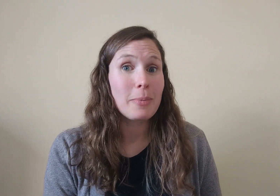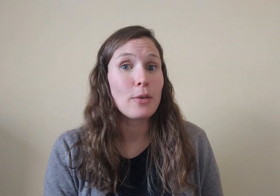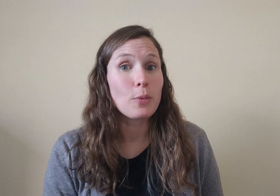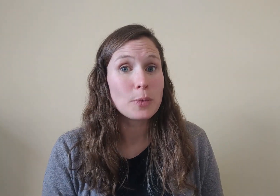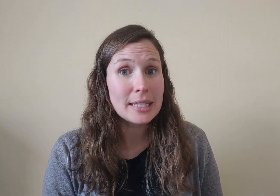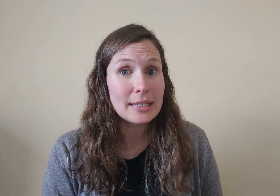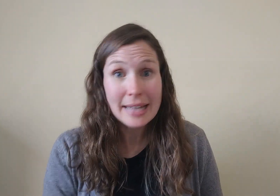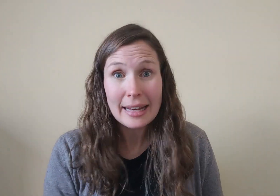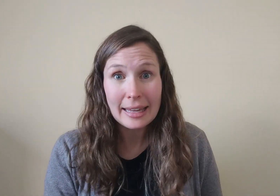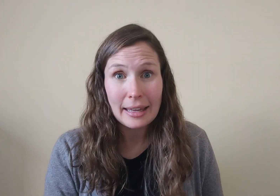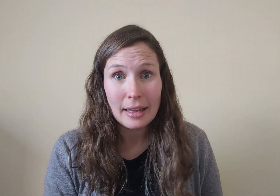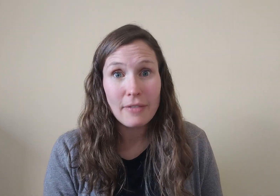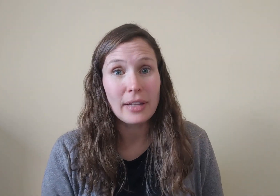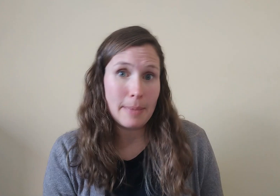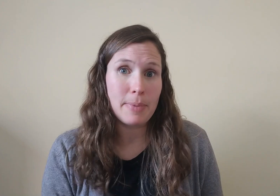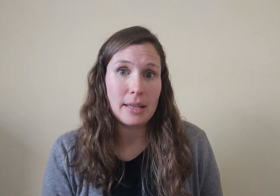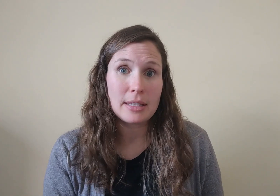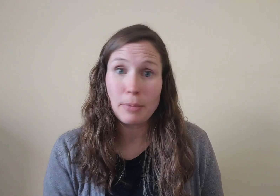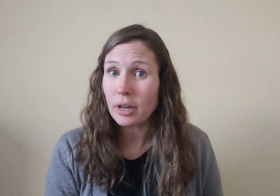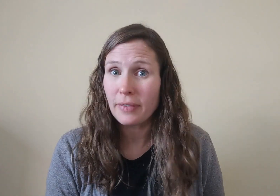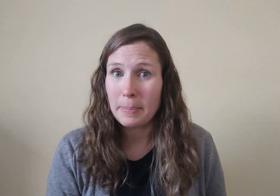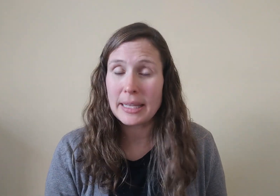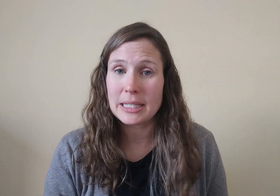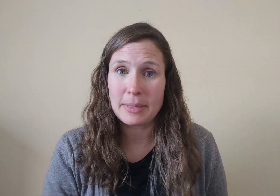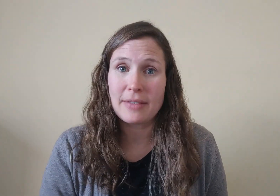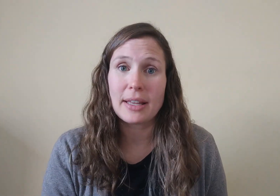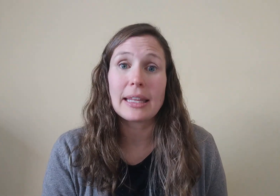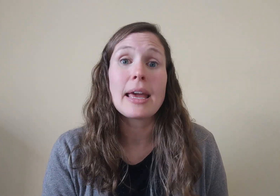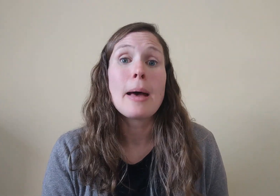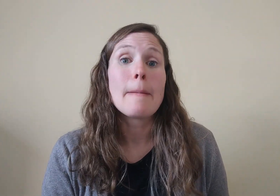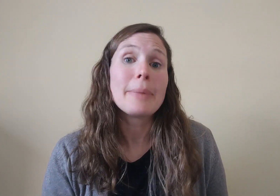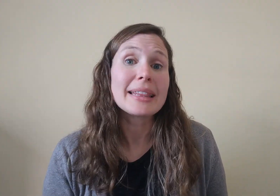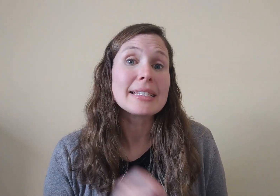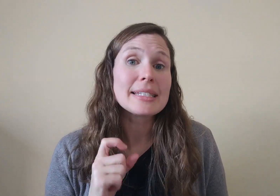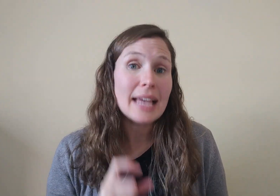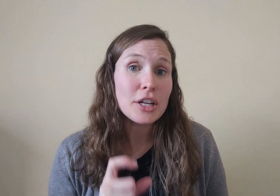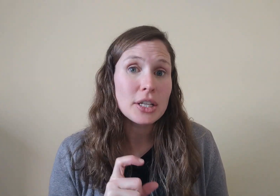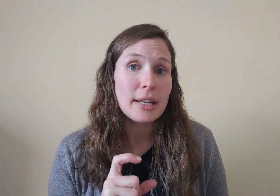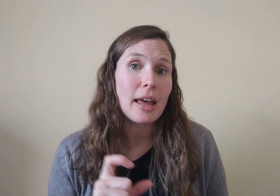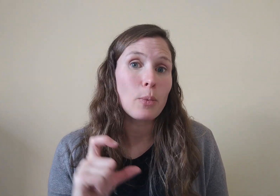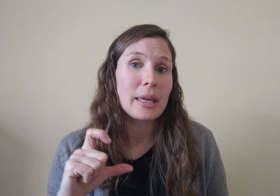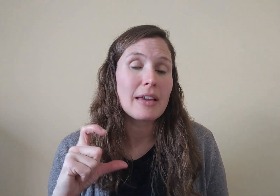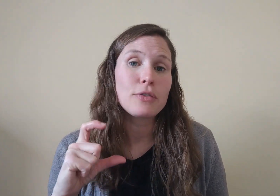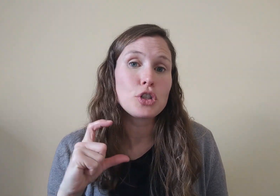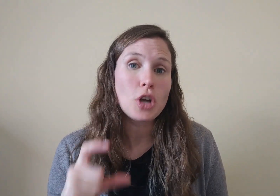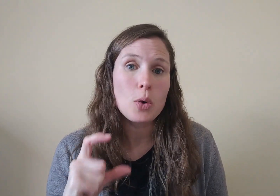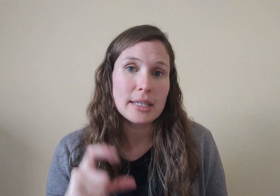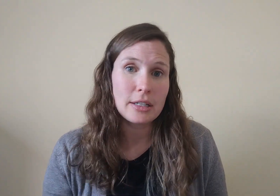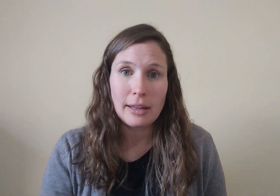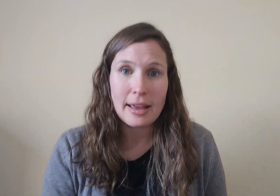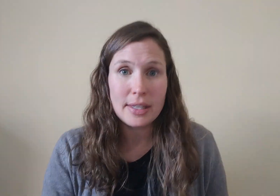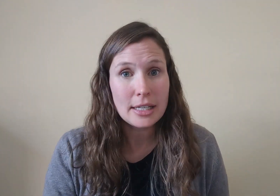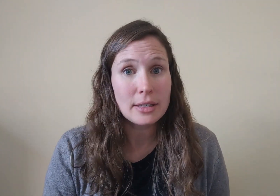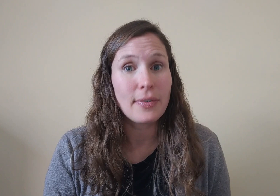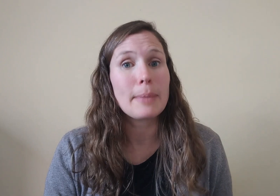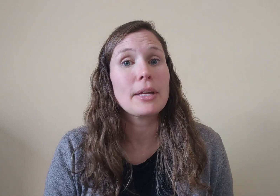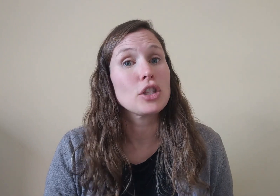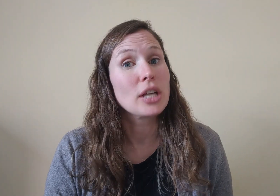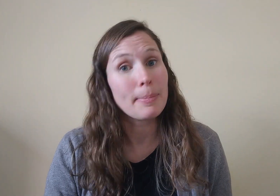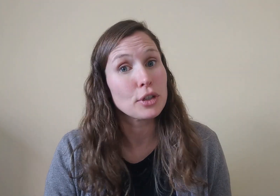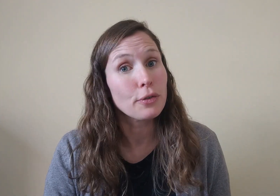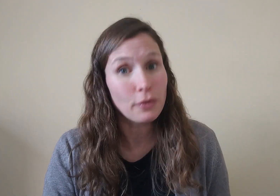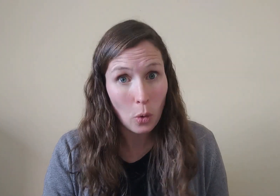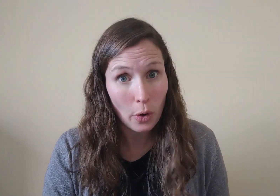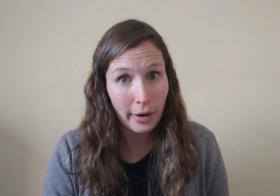Together, we have been studying Philippians, the book of Philippians specifically, but the section that we have chosen to look at this year is